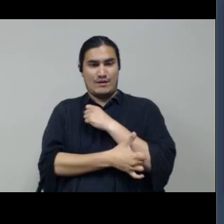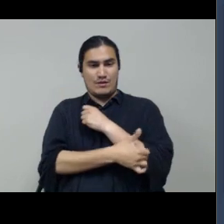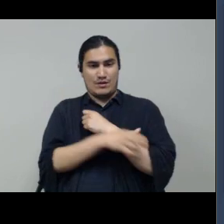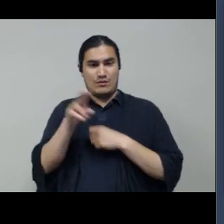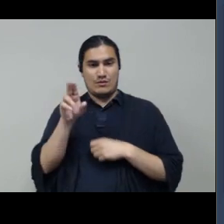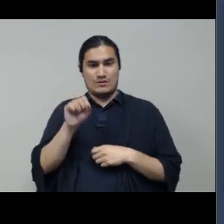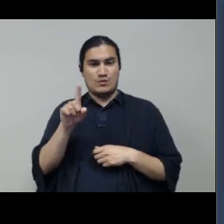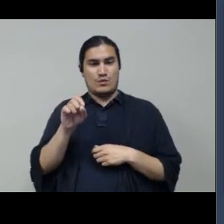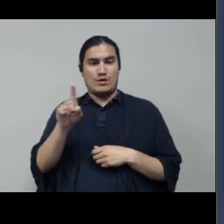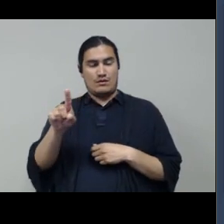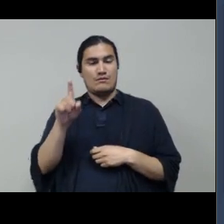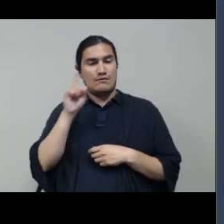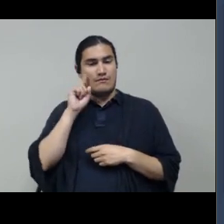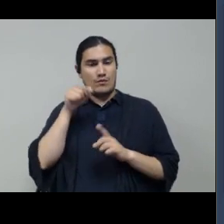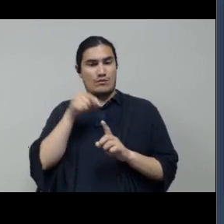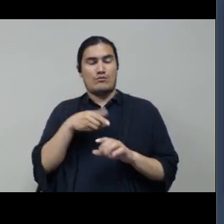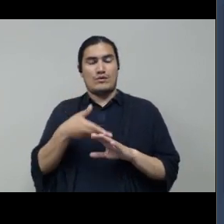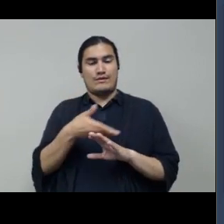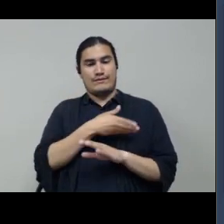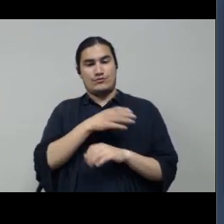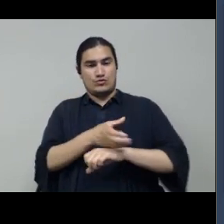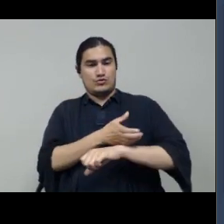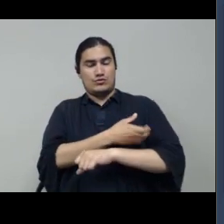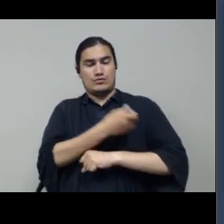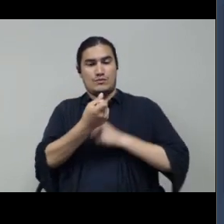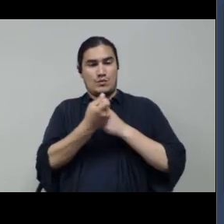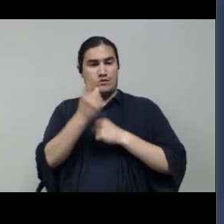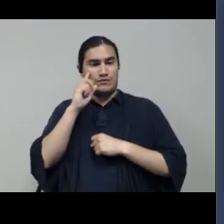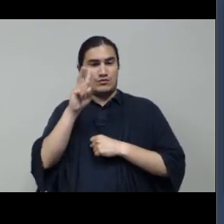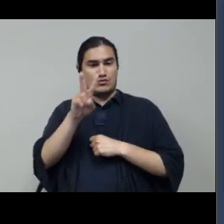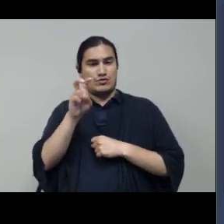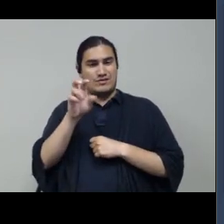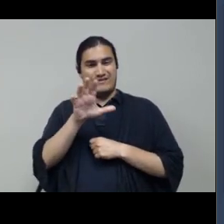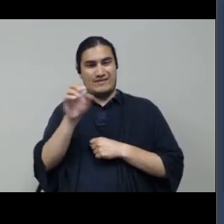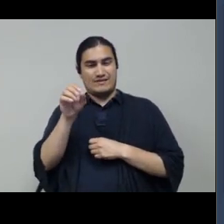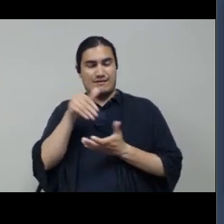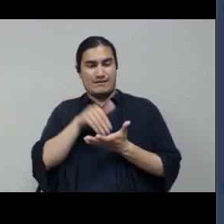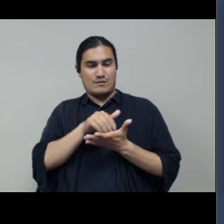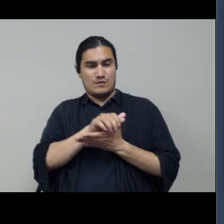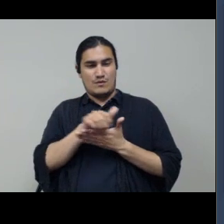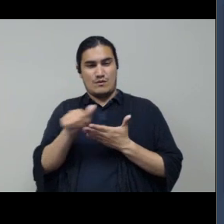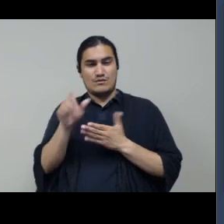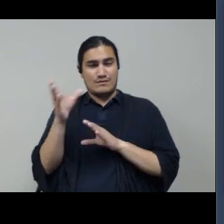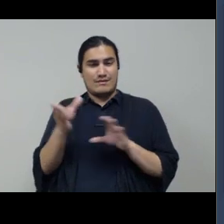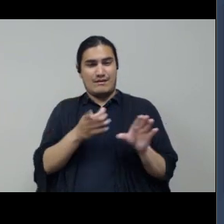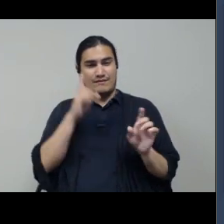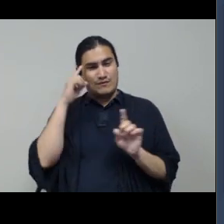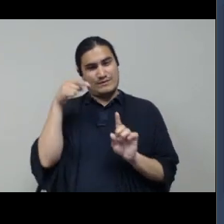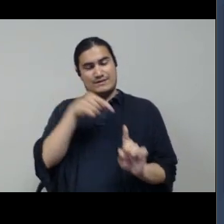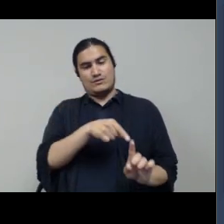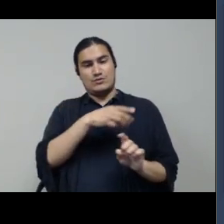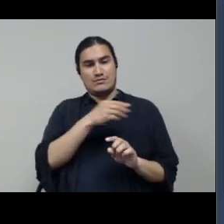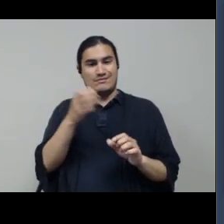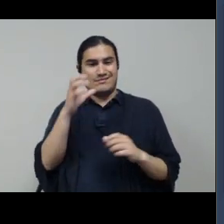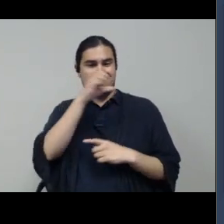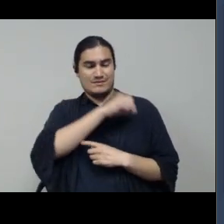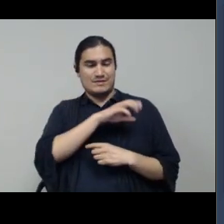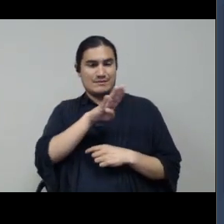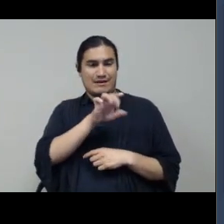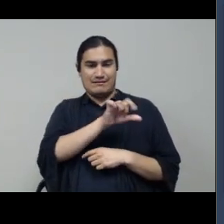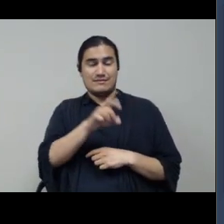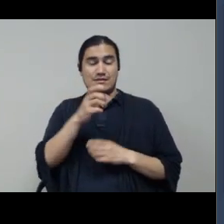supplemental allocation for pre-construction support of $250,000 for the plans, specifications, and estimate phase.